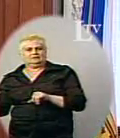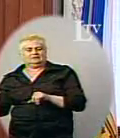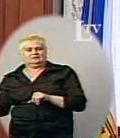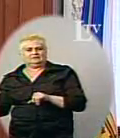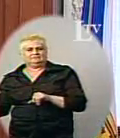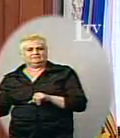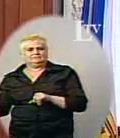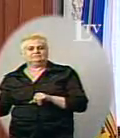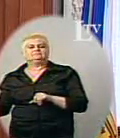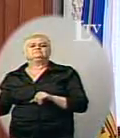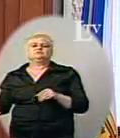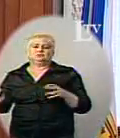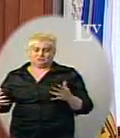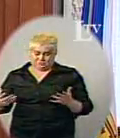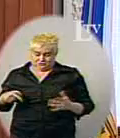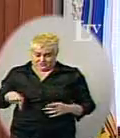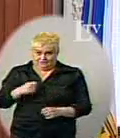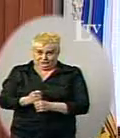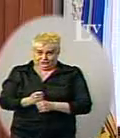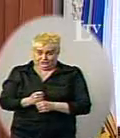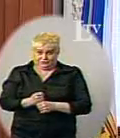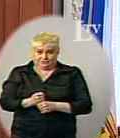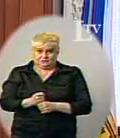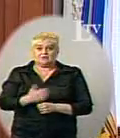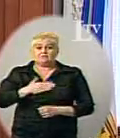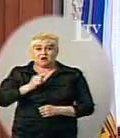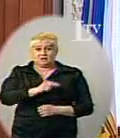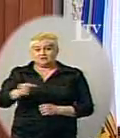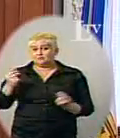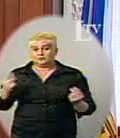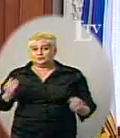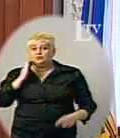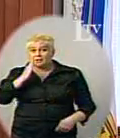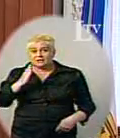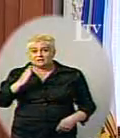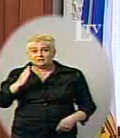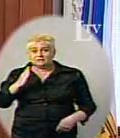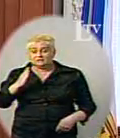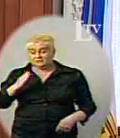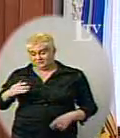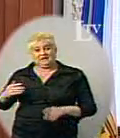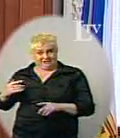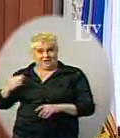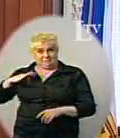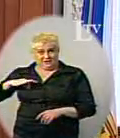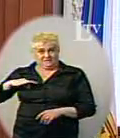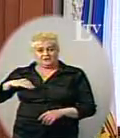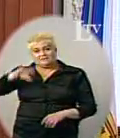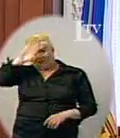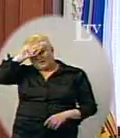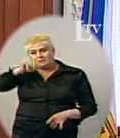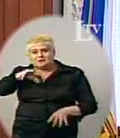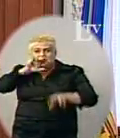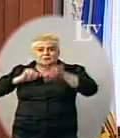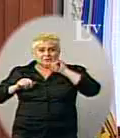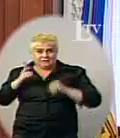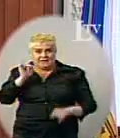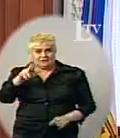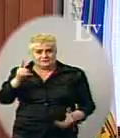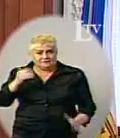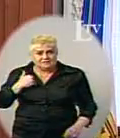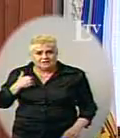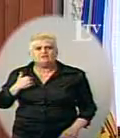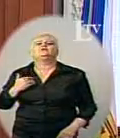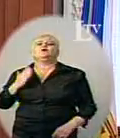members. In the year ahead, my government will bring Nova Scotia's benefits for firefighters back in line with